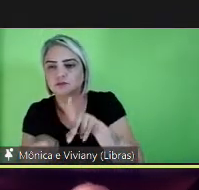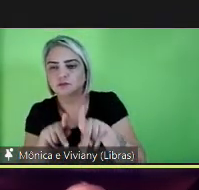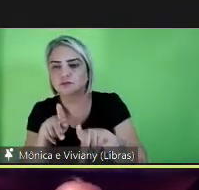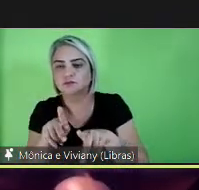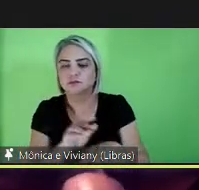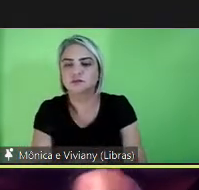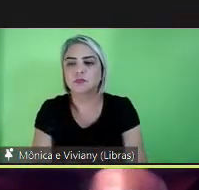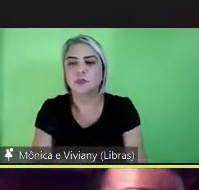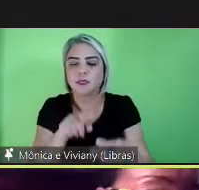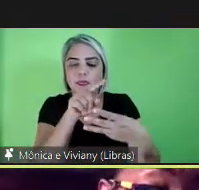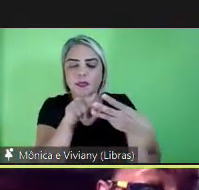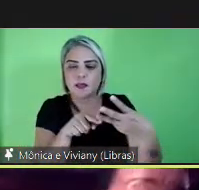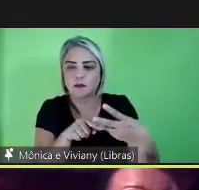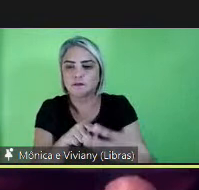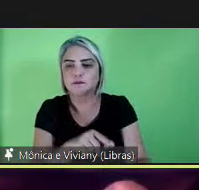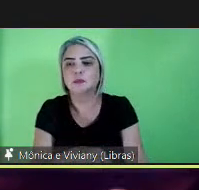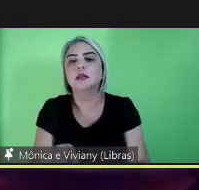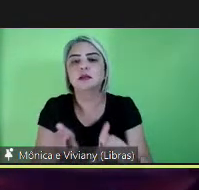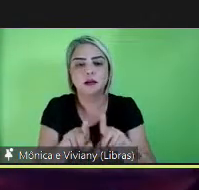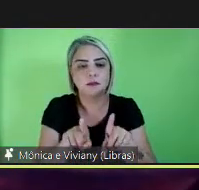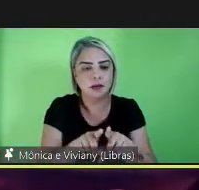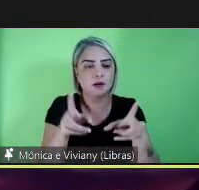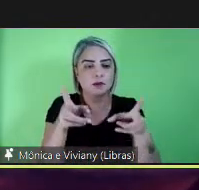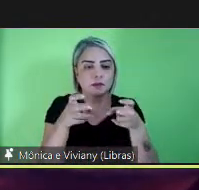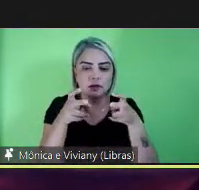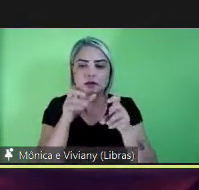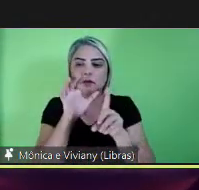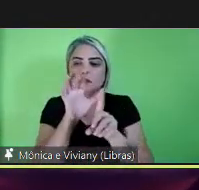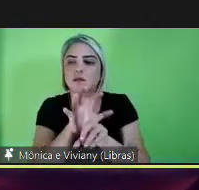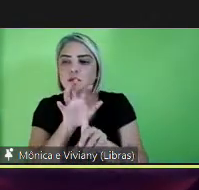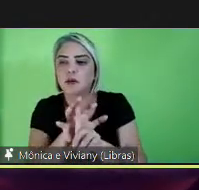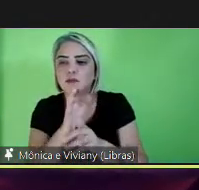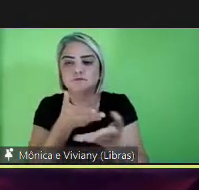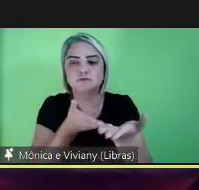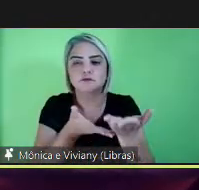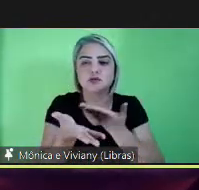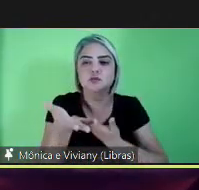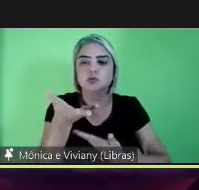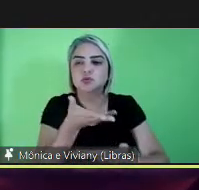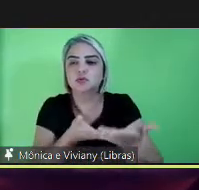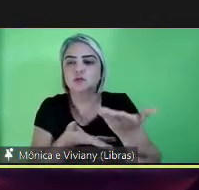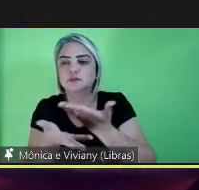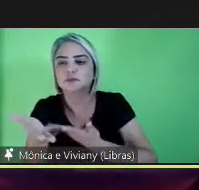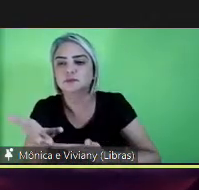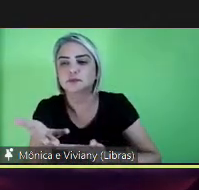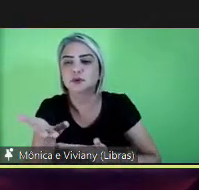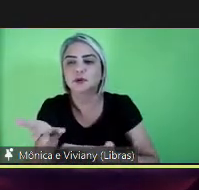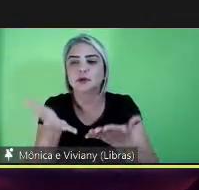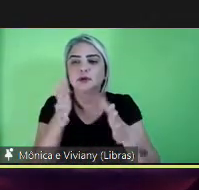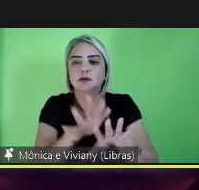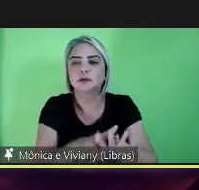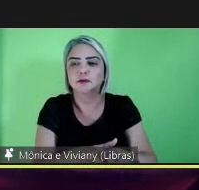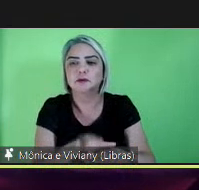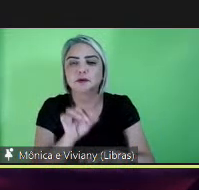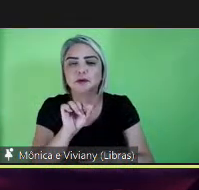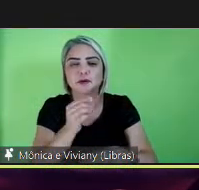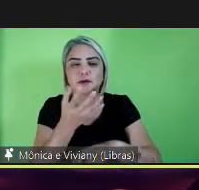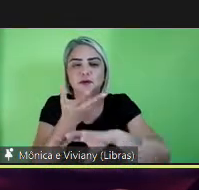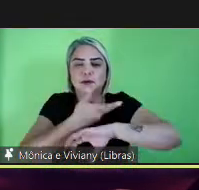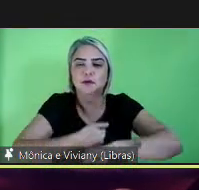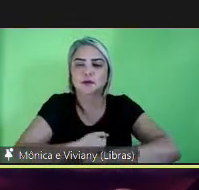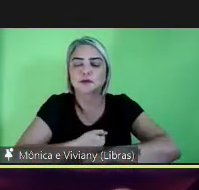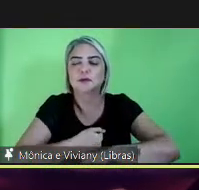collaborative approaches, collaborative to include, yes, the multi-professional team, but also